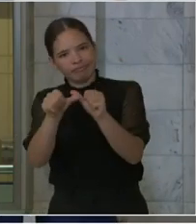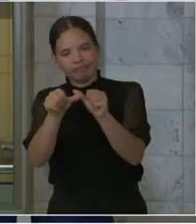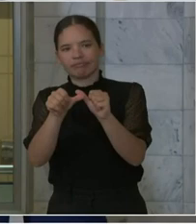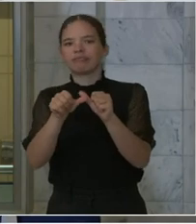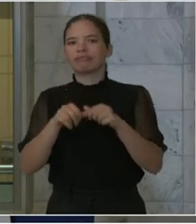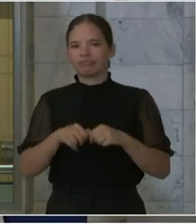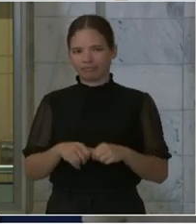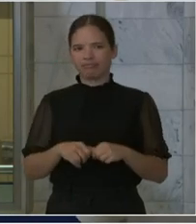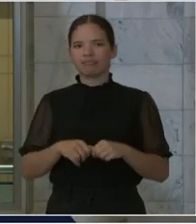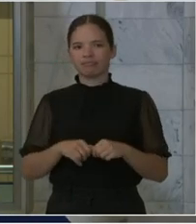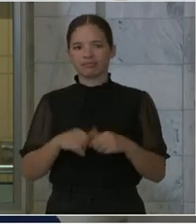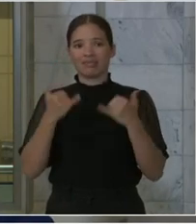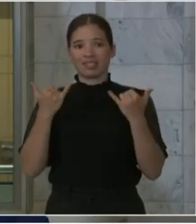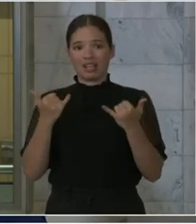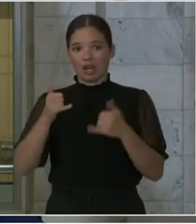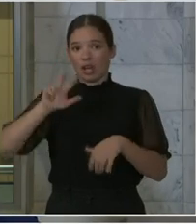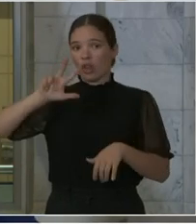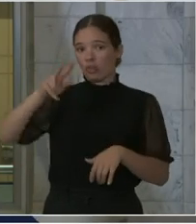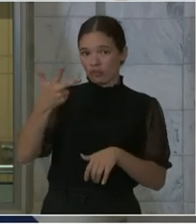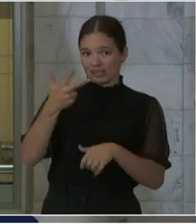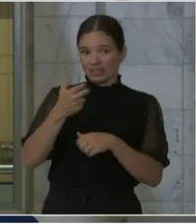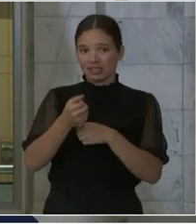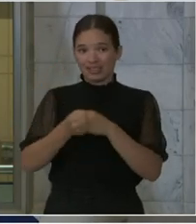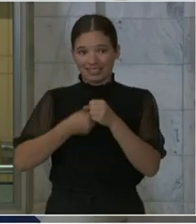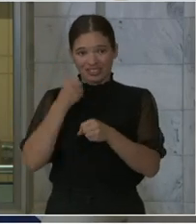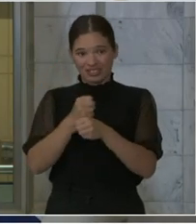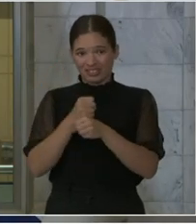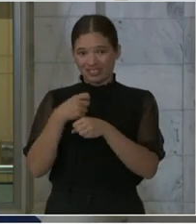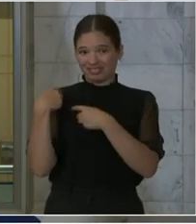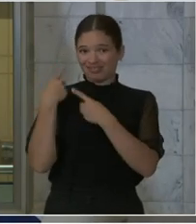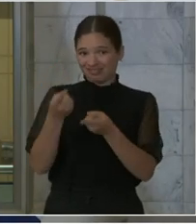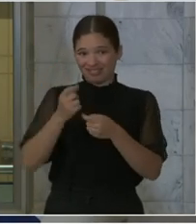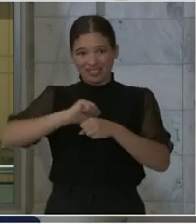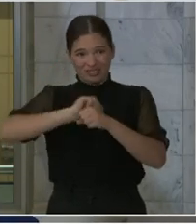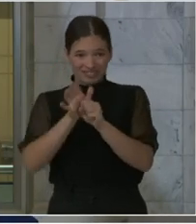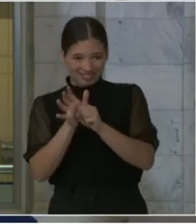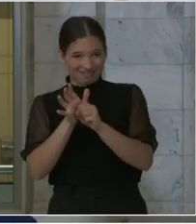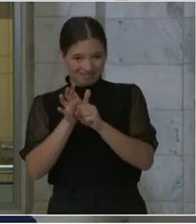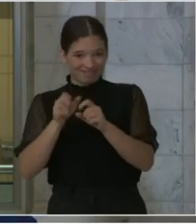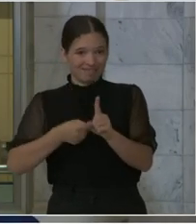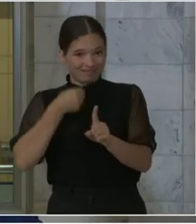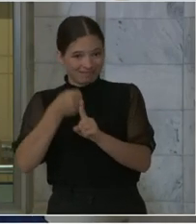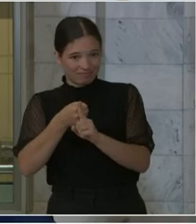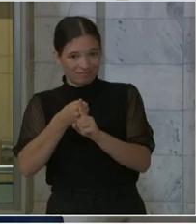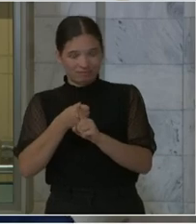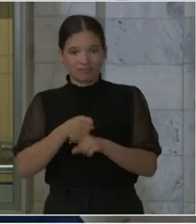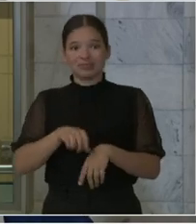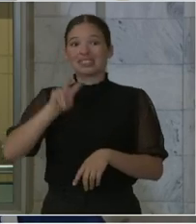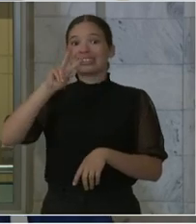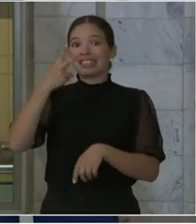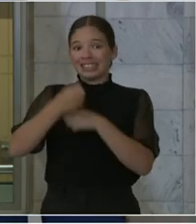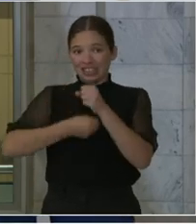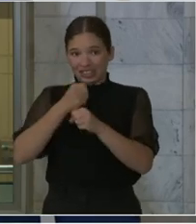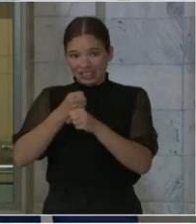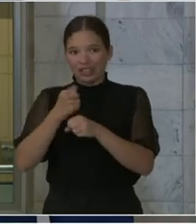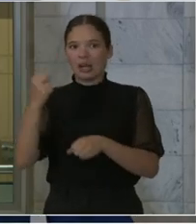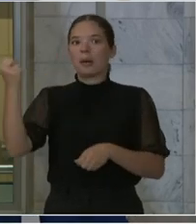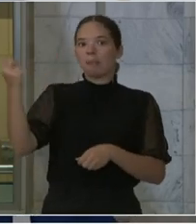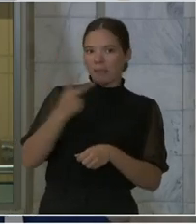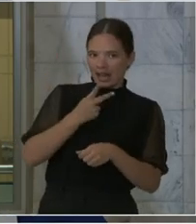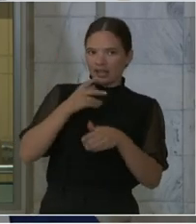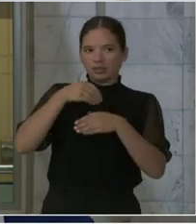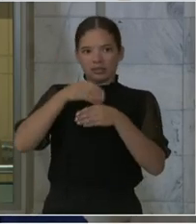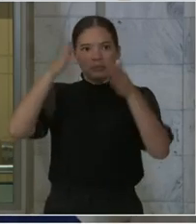rebound from the impact of the pandemic, and we welcome students back for the second year in person, and we have started strong.